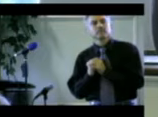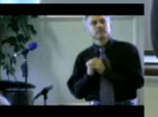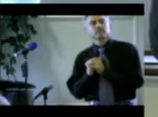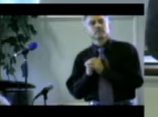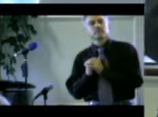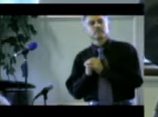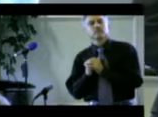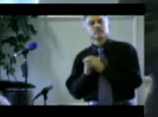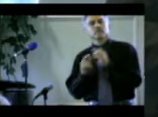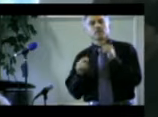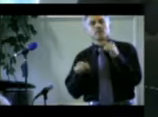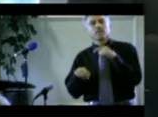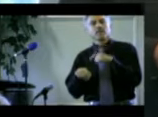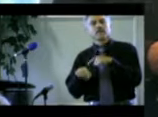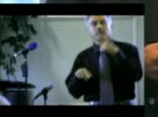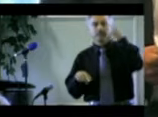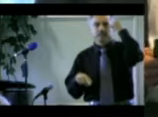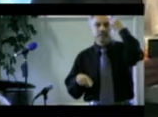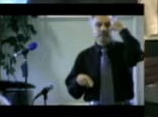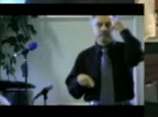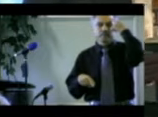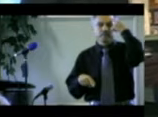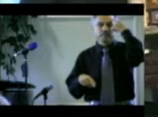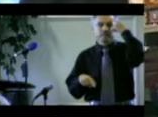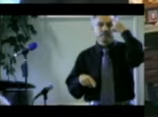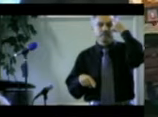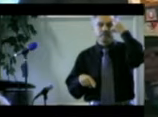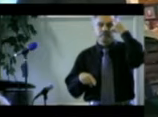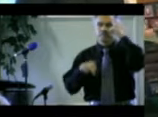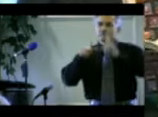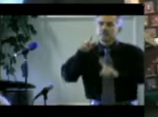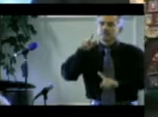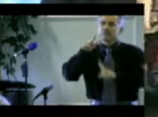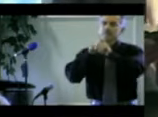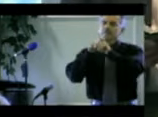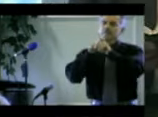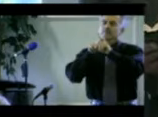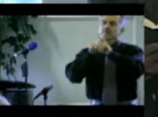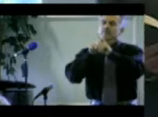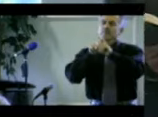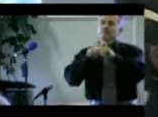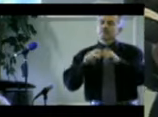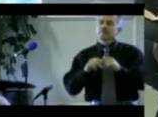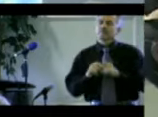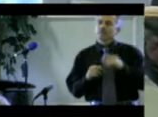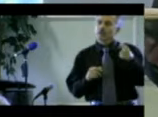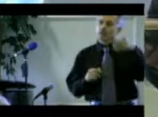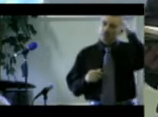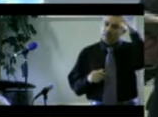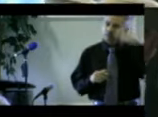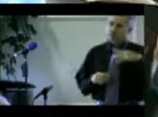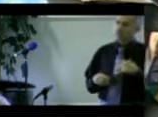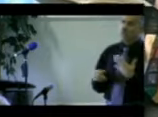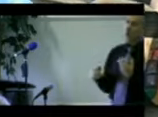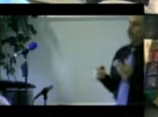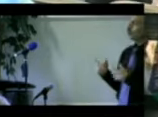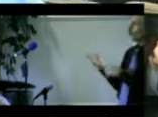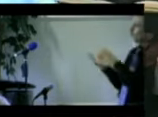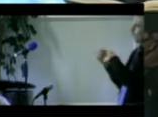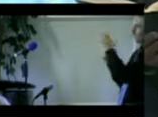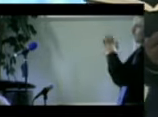That's when his mind conceived the thought. The rich man continued, "I want you to build me a